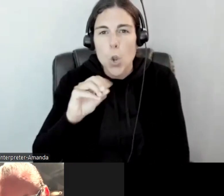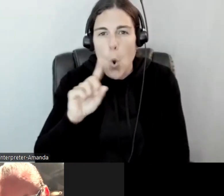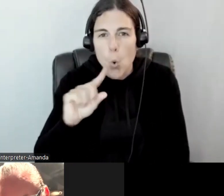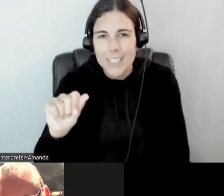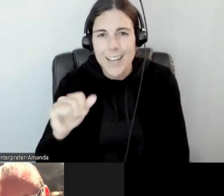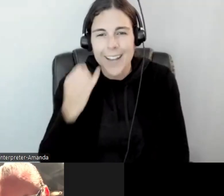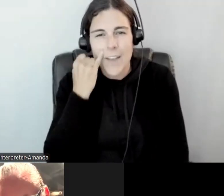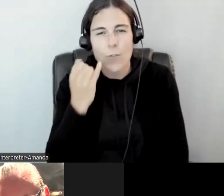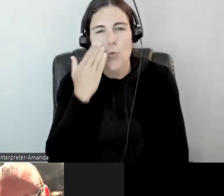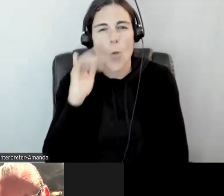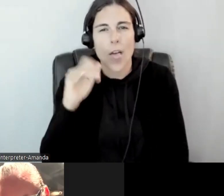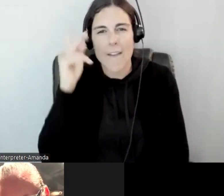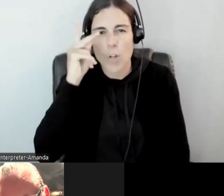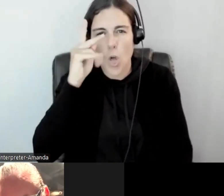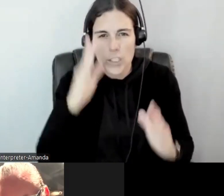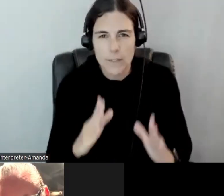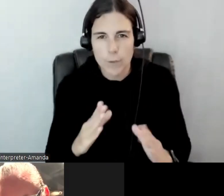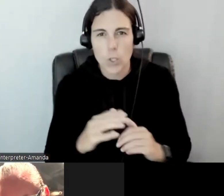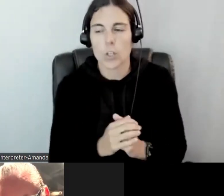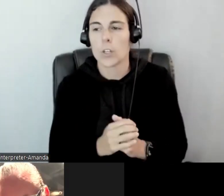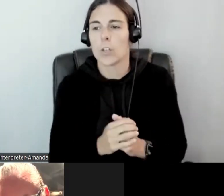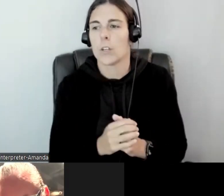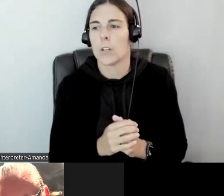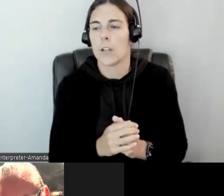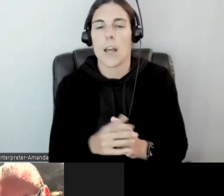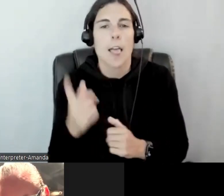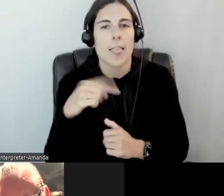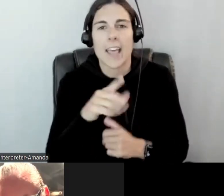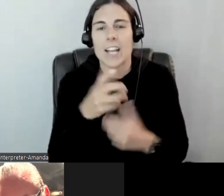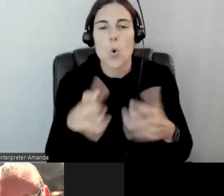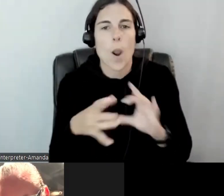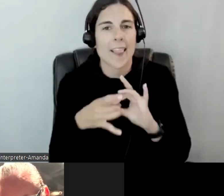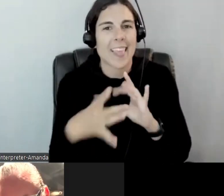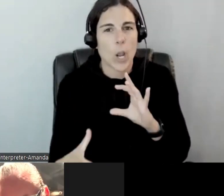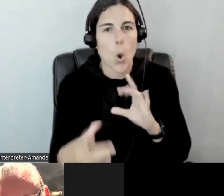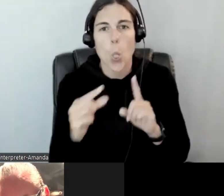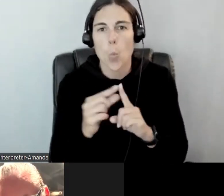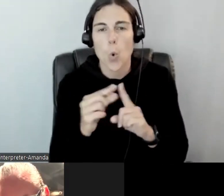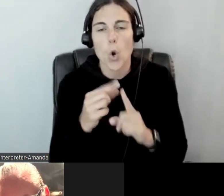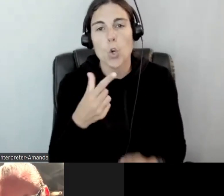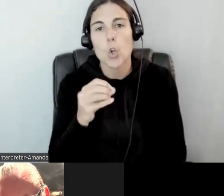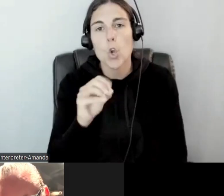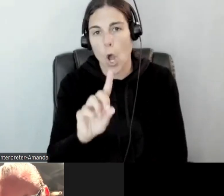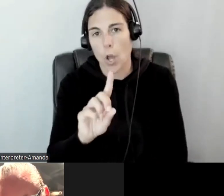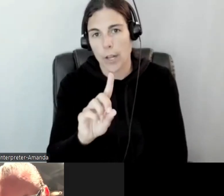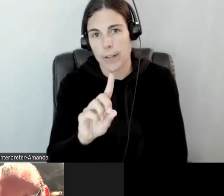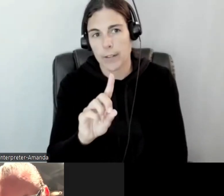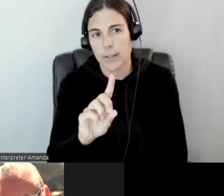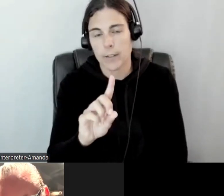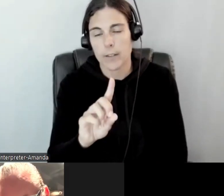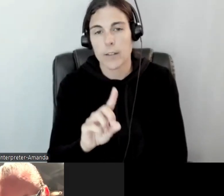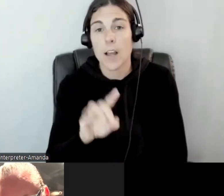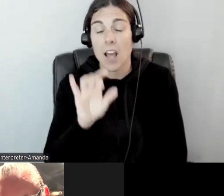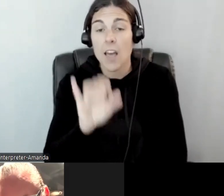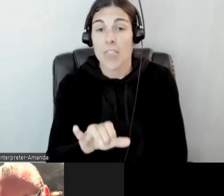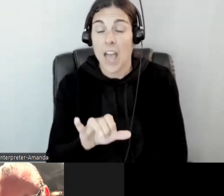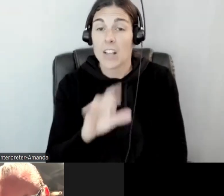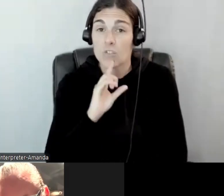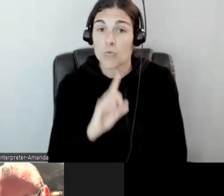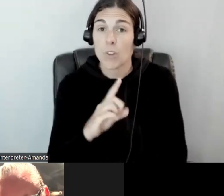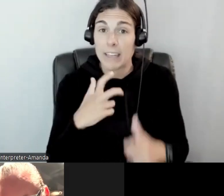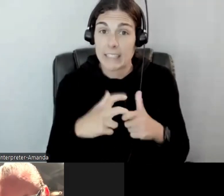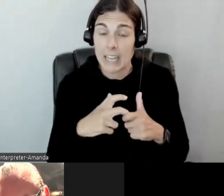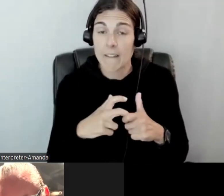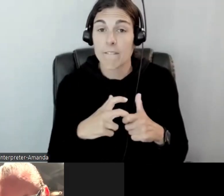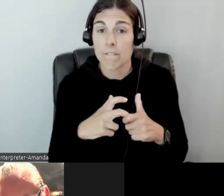right? So they don't want to let go of the word God, and the Reconstructionist movement it's very hard to